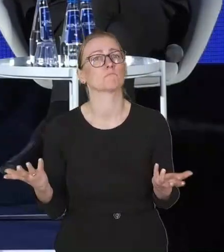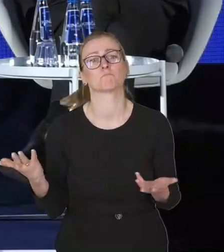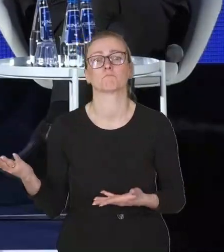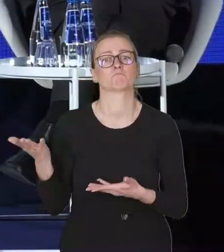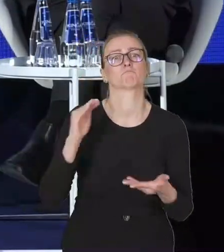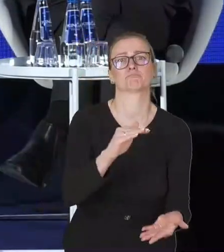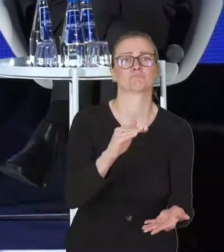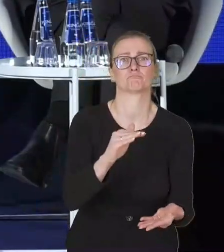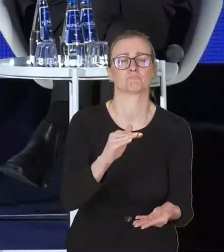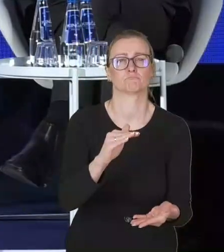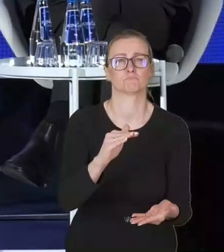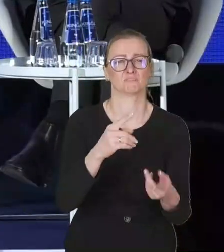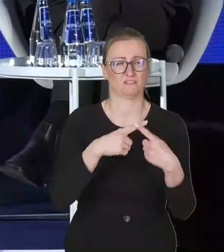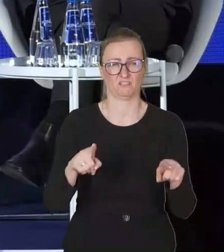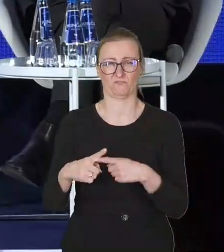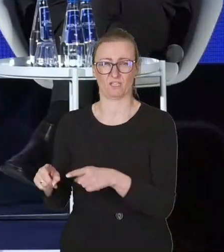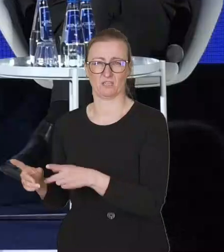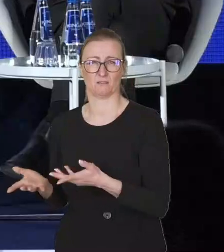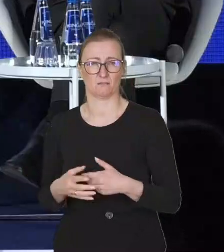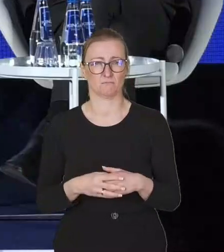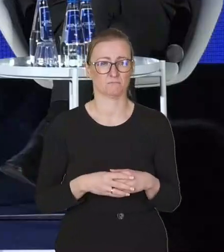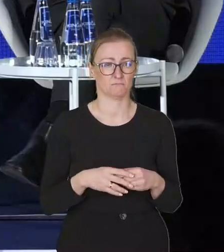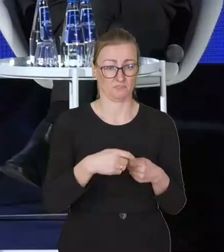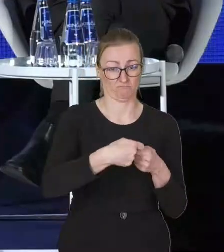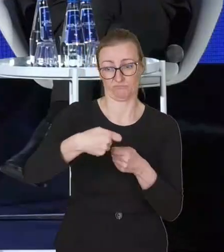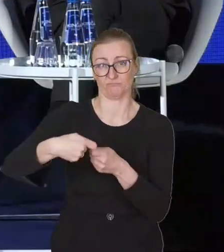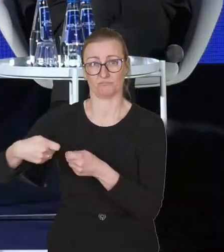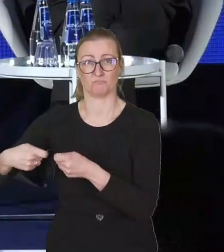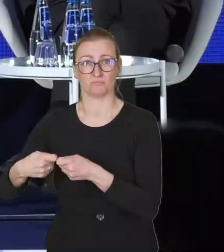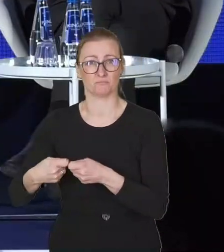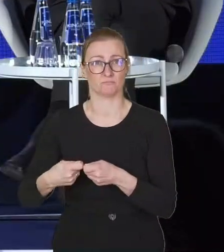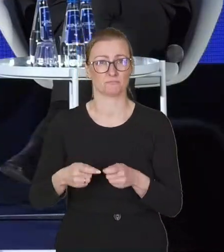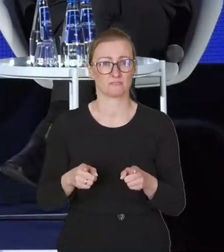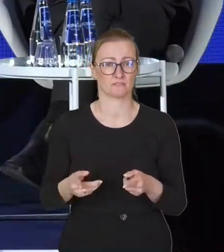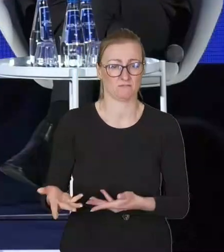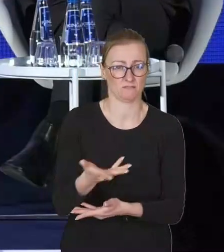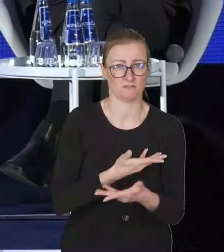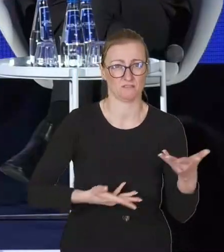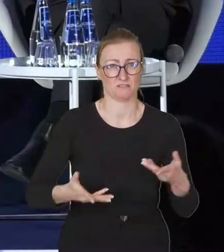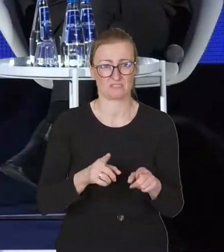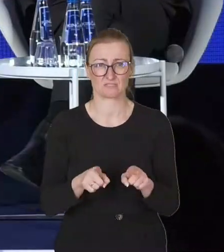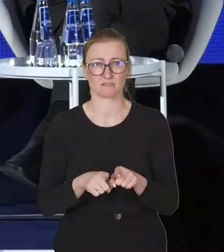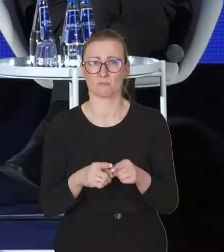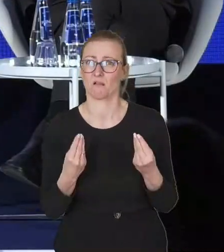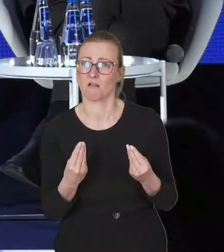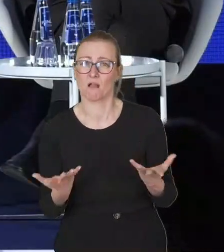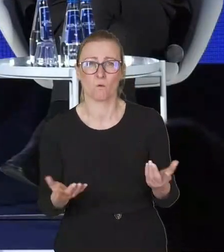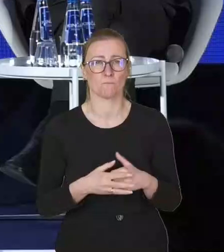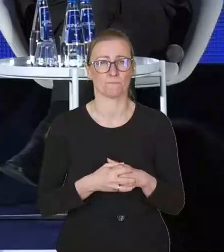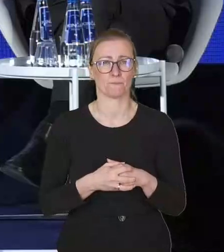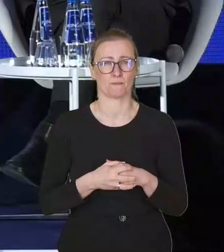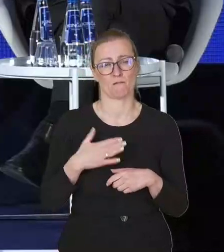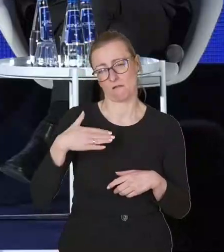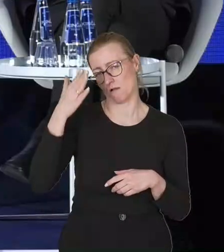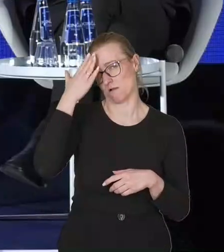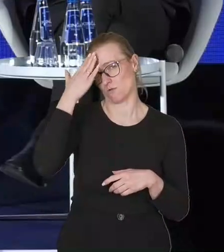the issues of convergence, of course. And we know what are the lagging regions. It's not a matter that we do